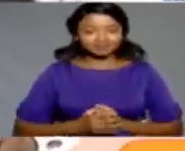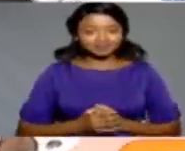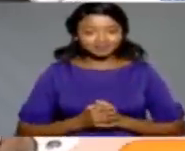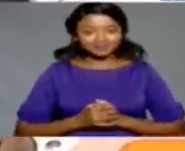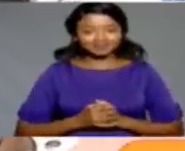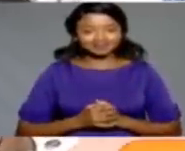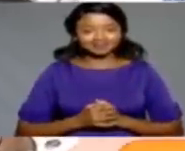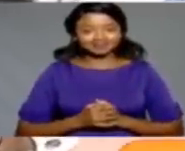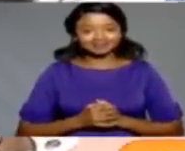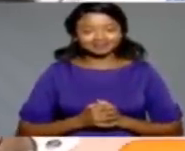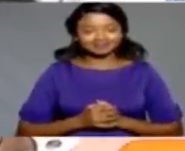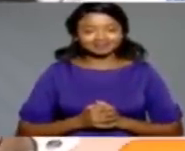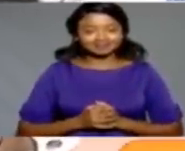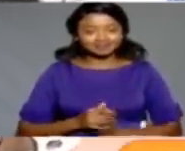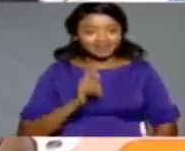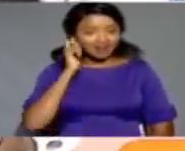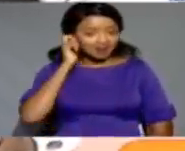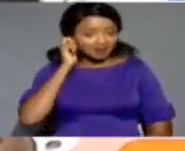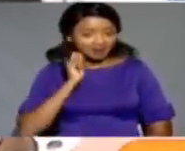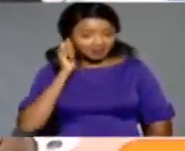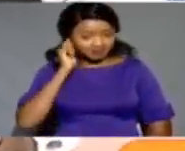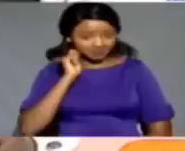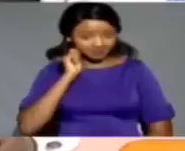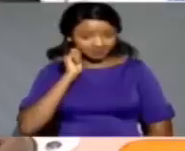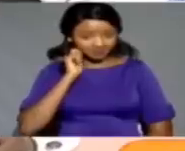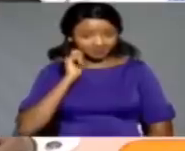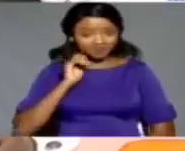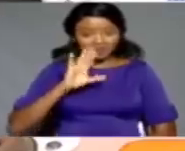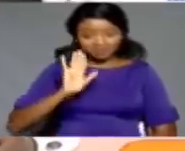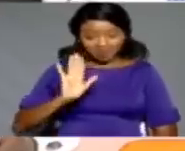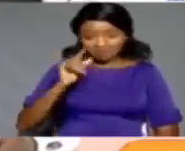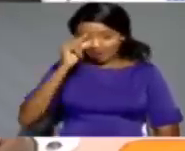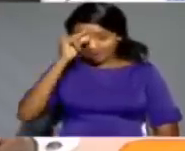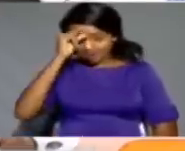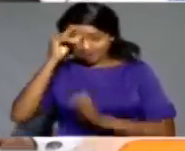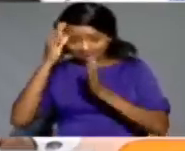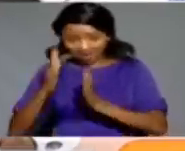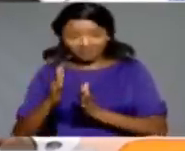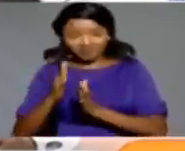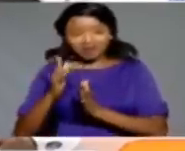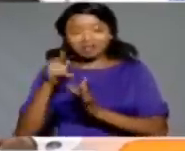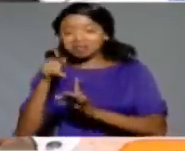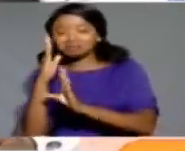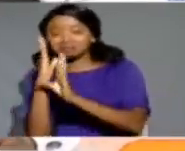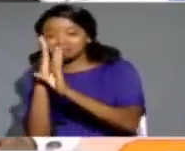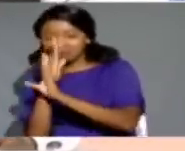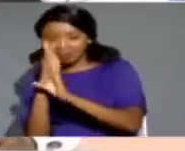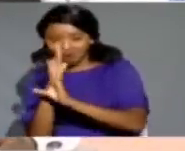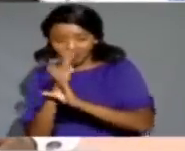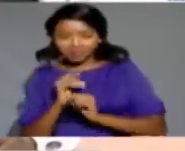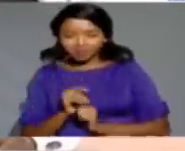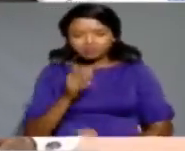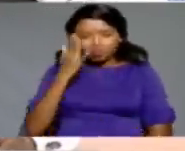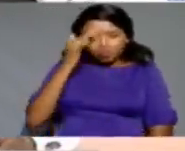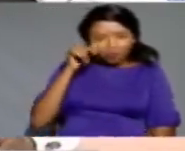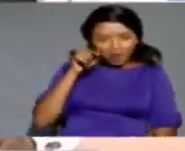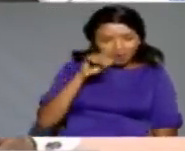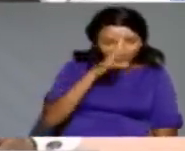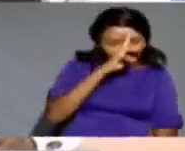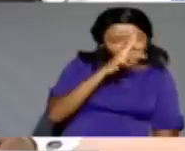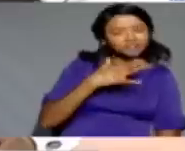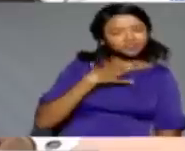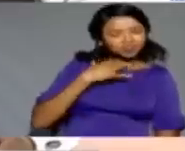Now, Nandi County Governor Stephen Sang has gone into hiding to evade police arrest. Sang is being sought by